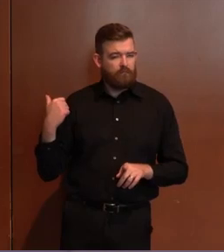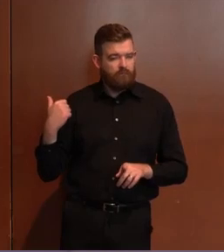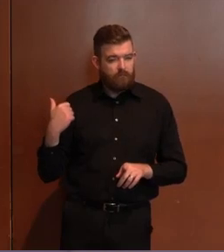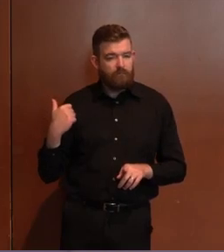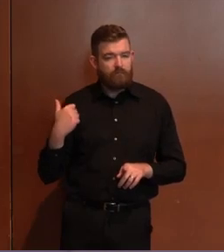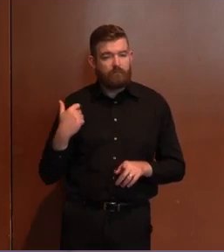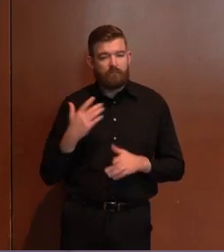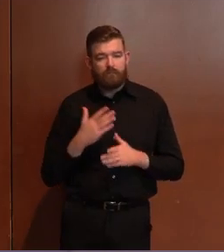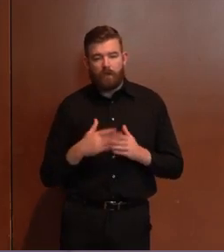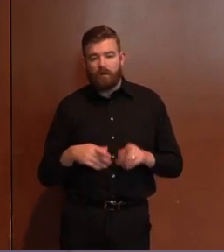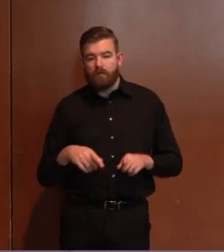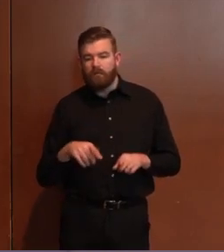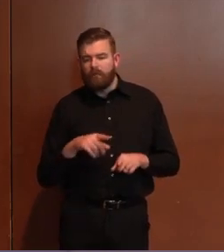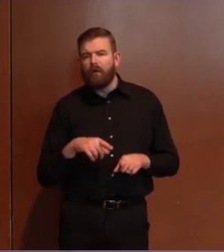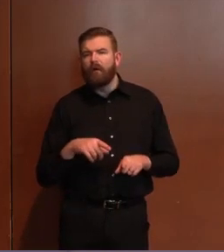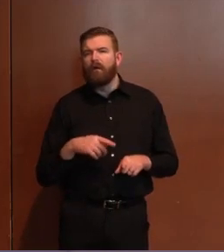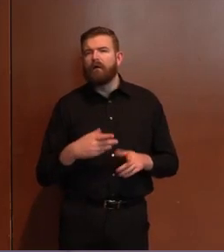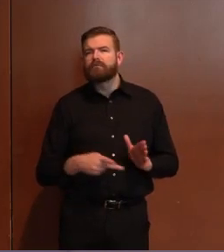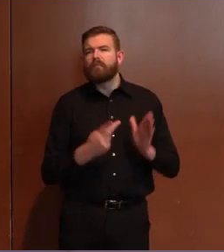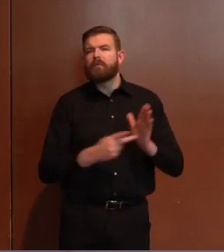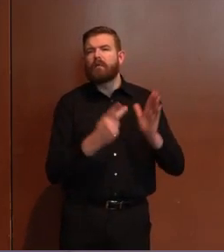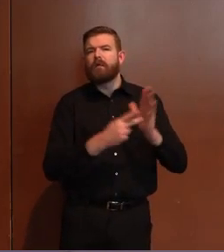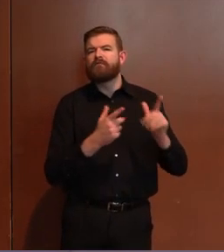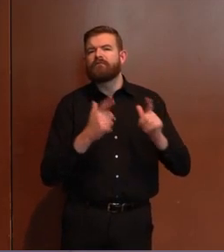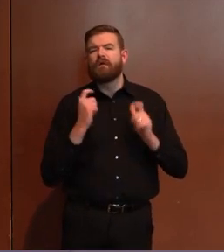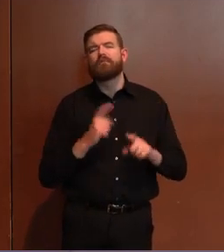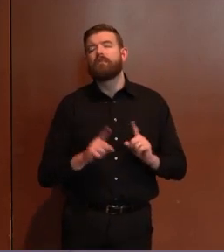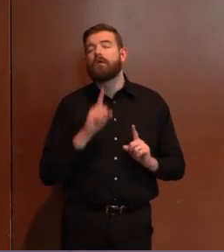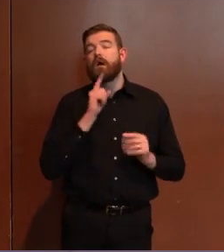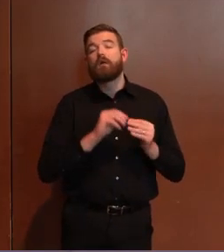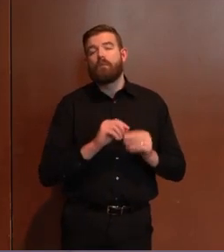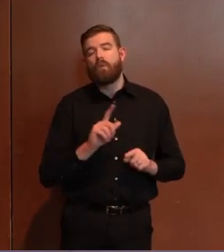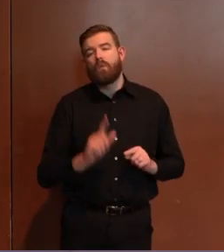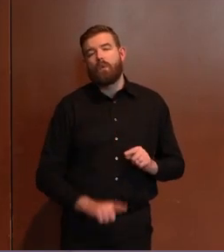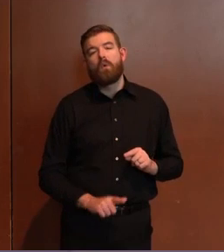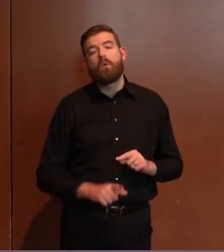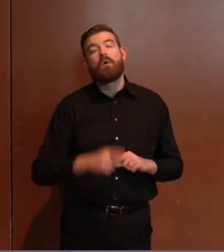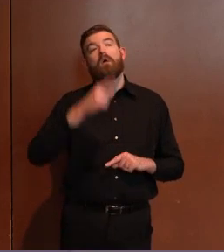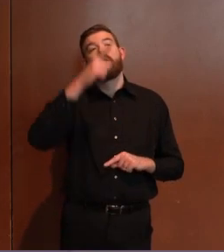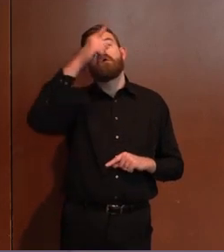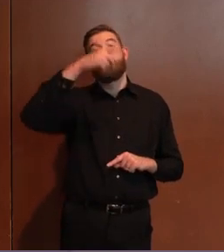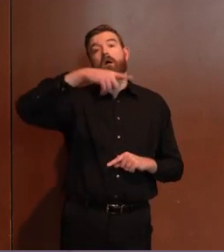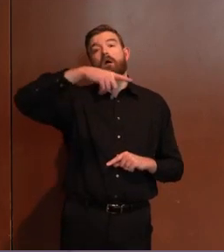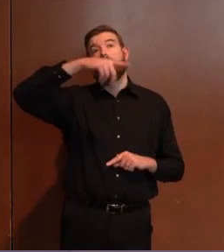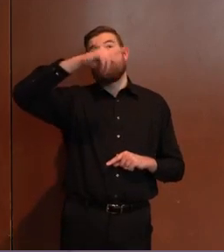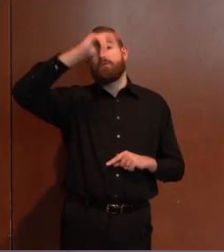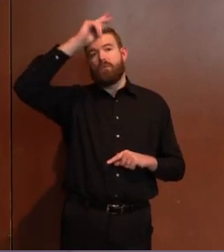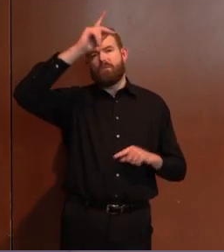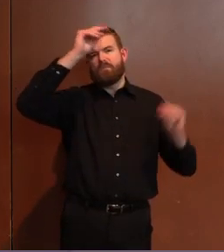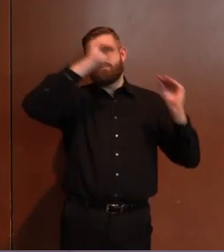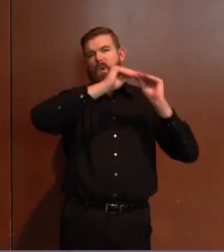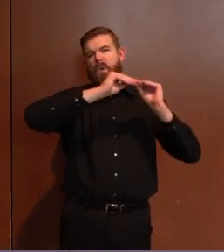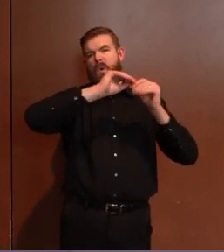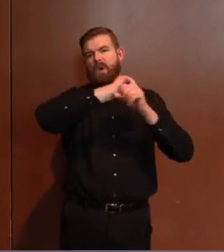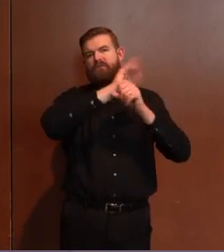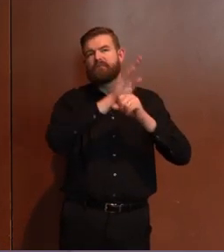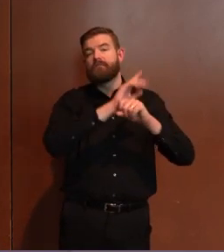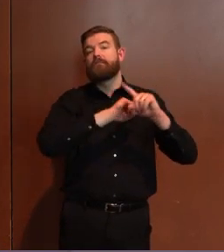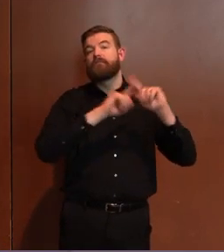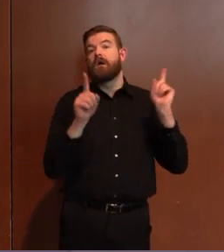lower numbers, there are other counties that have meaningful numbers. Camden's got just under 500 positives. They've lost 8